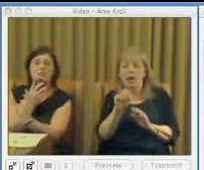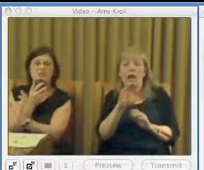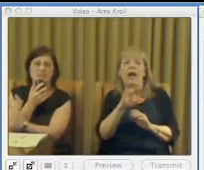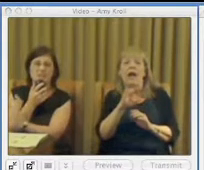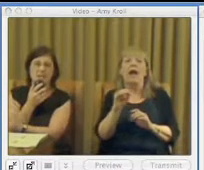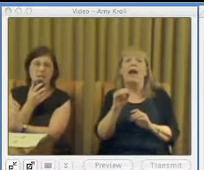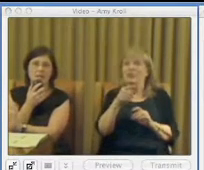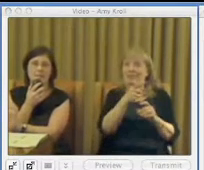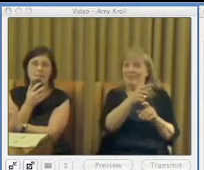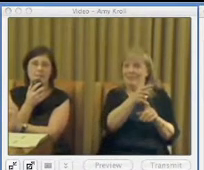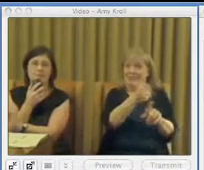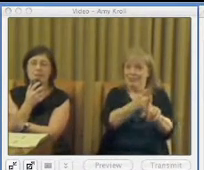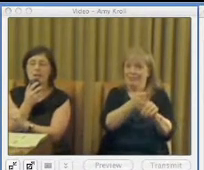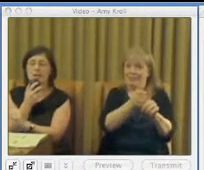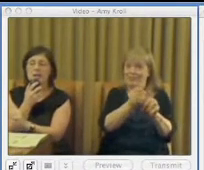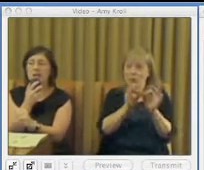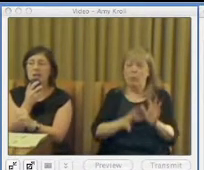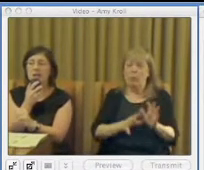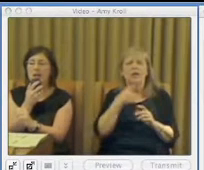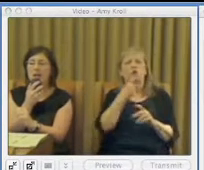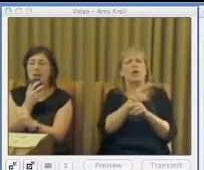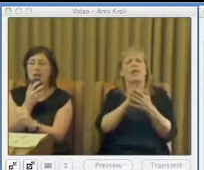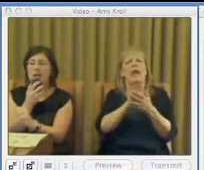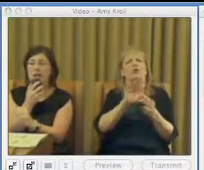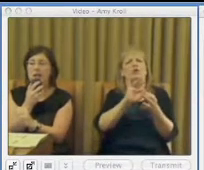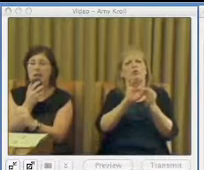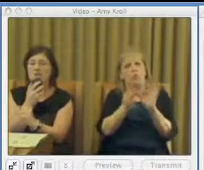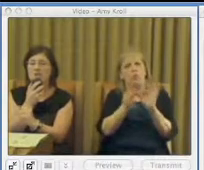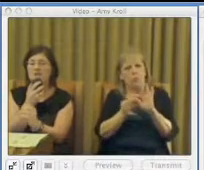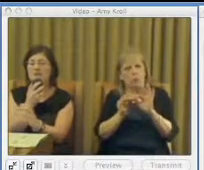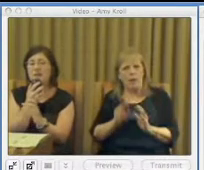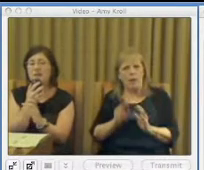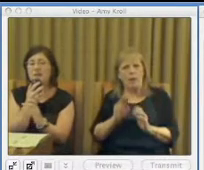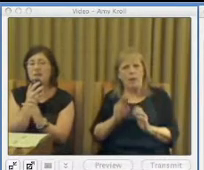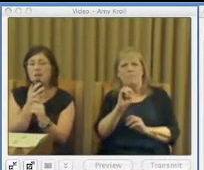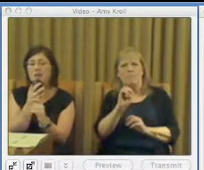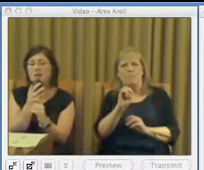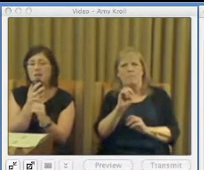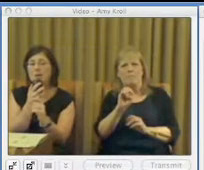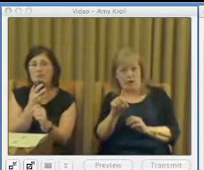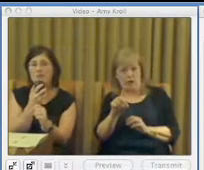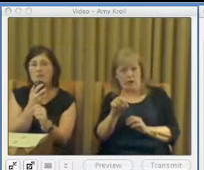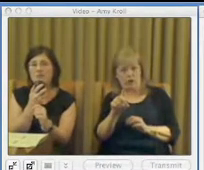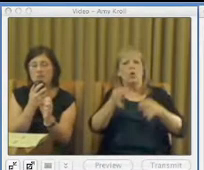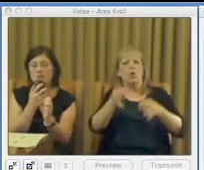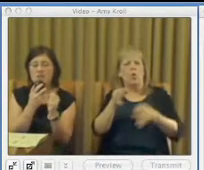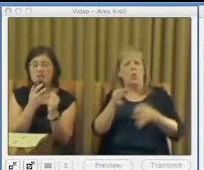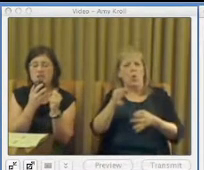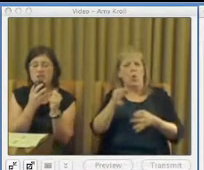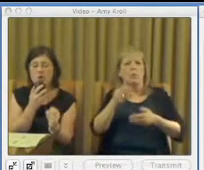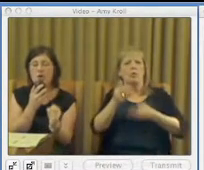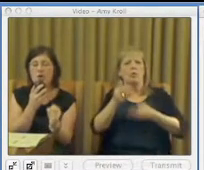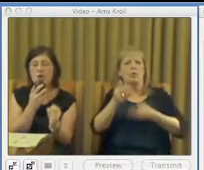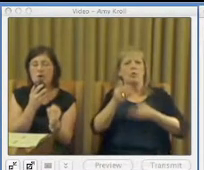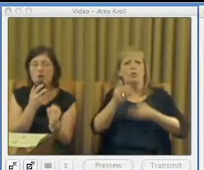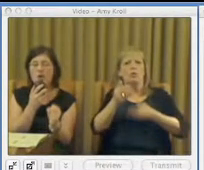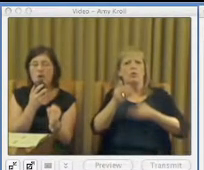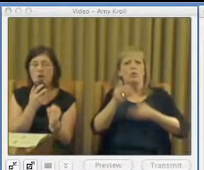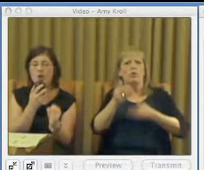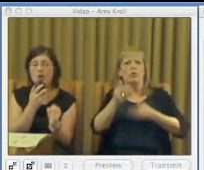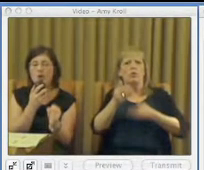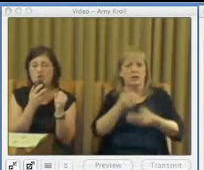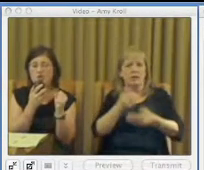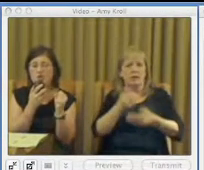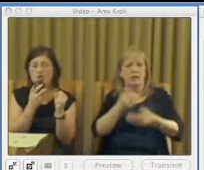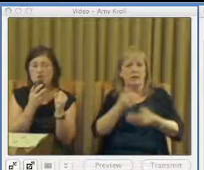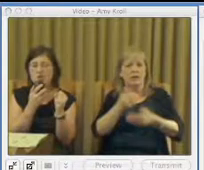term interpreter-mediated court proceedings. She found that legal personnel generally really